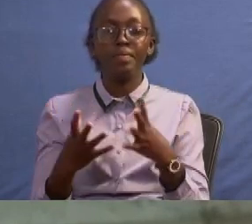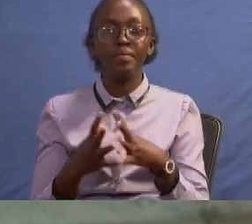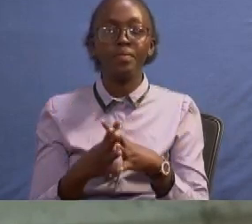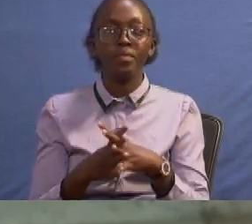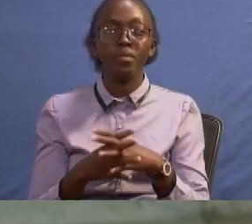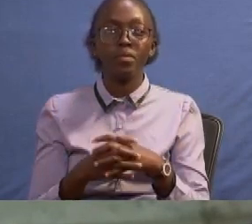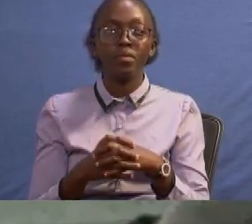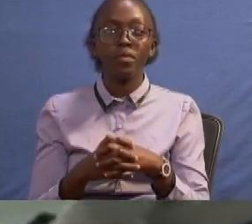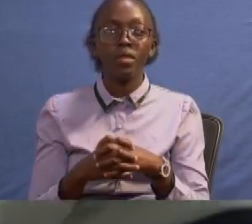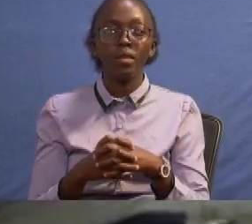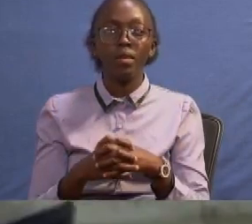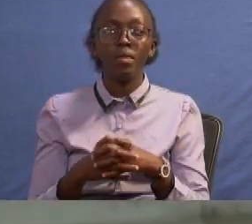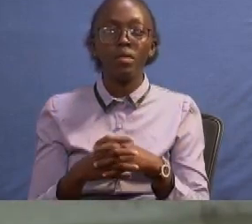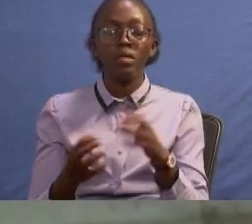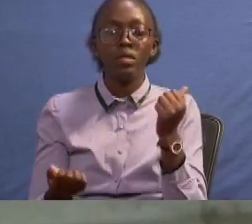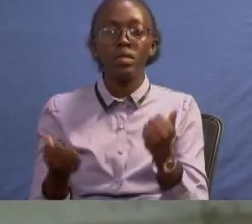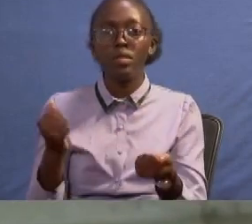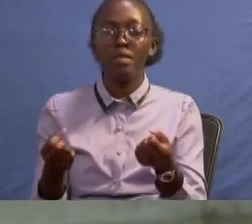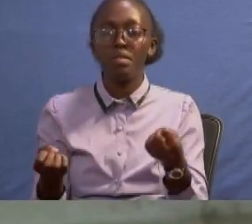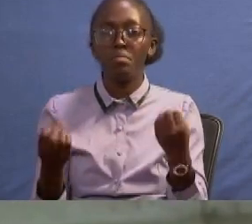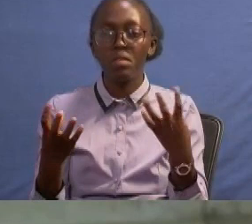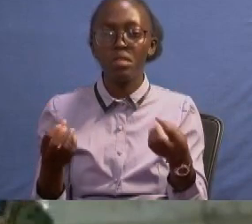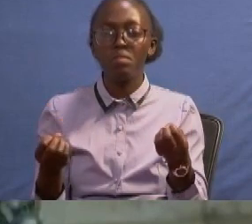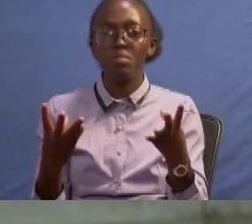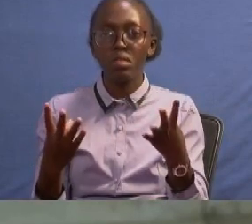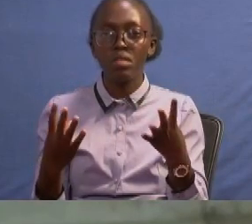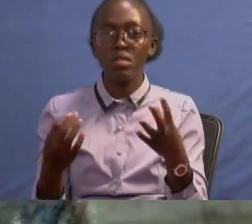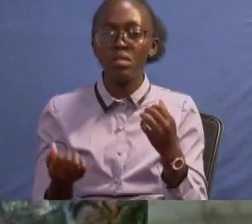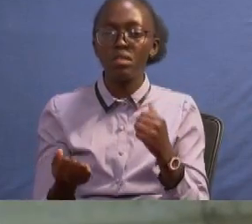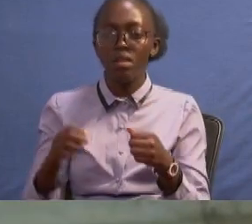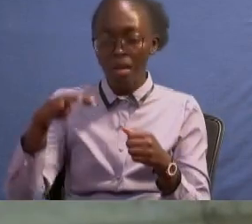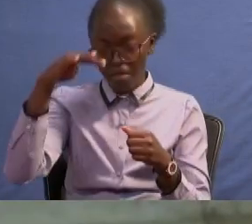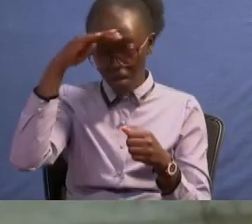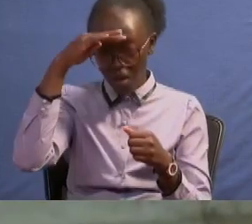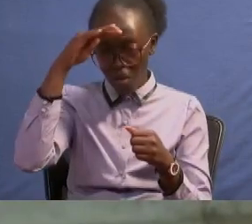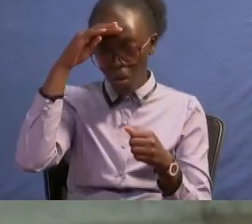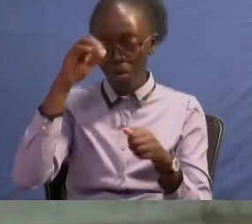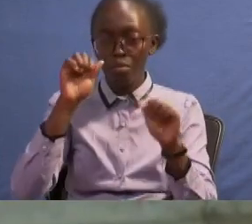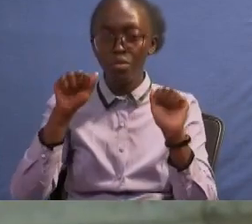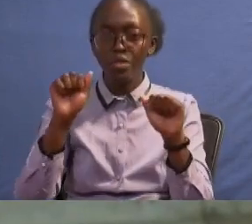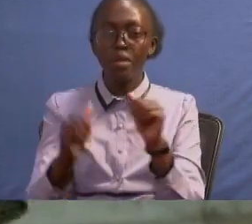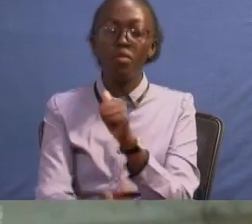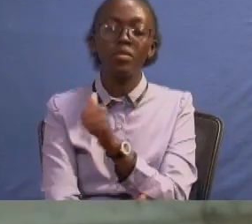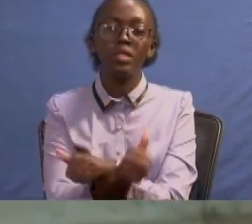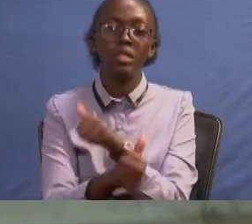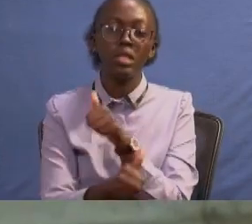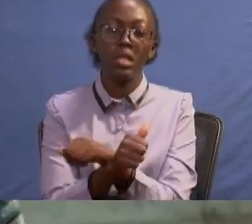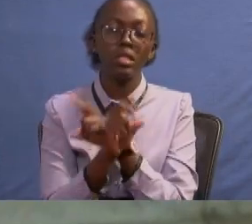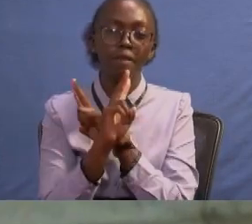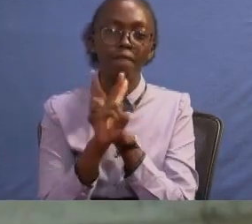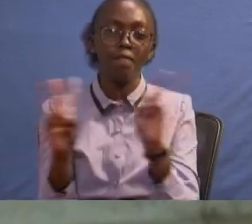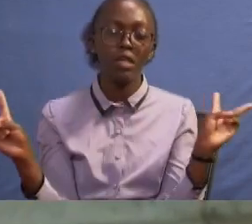not sober, but when you drink, you endanger the other motorists. You could be sober